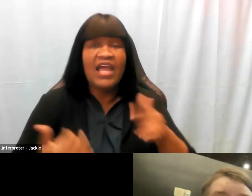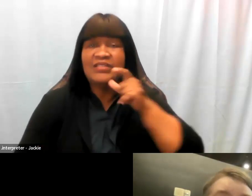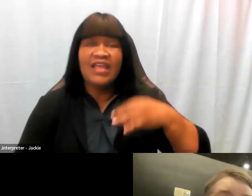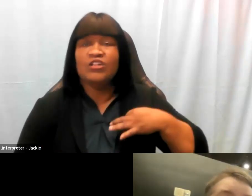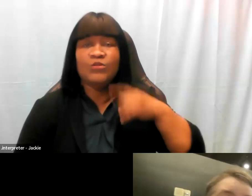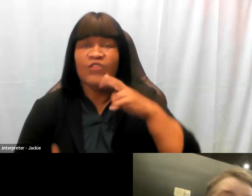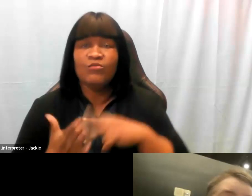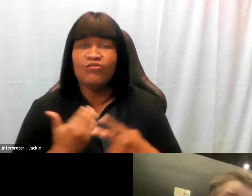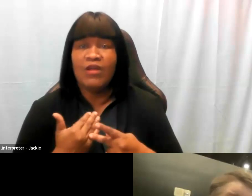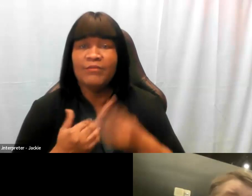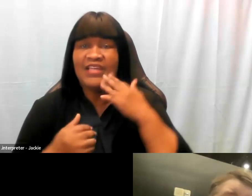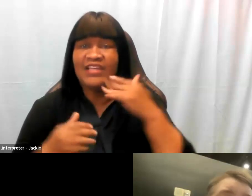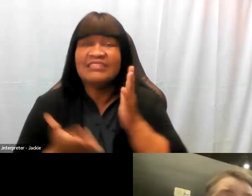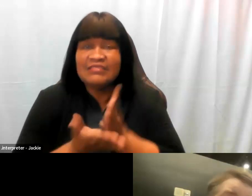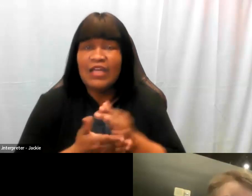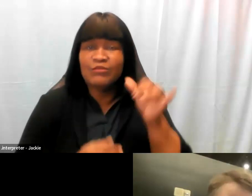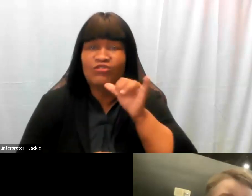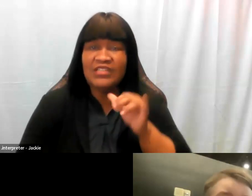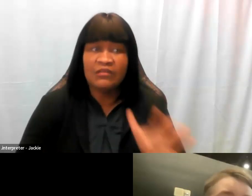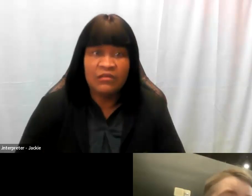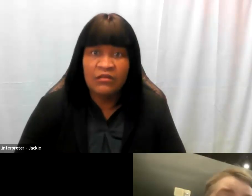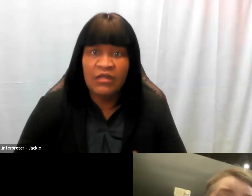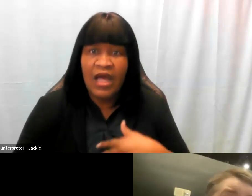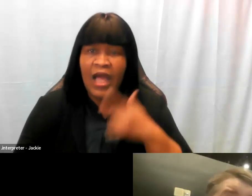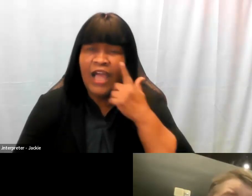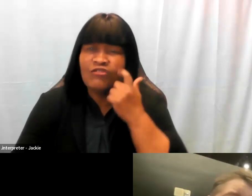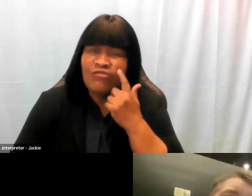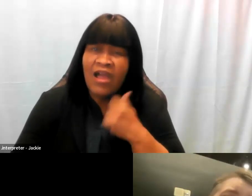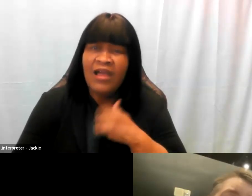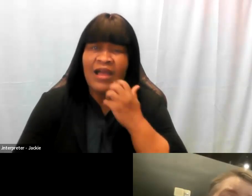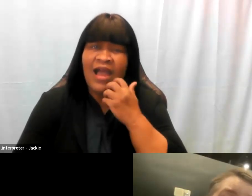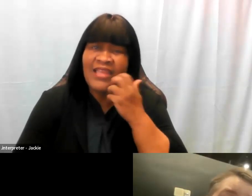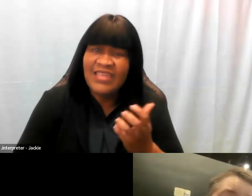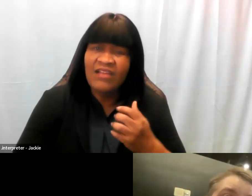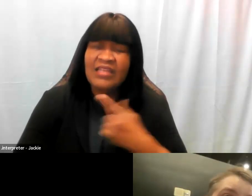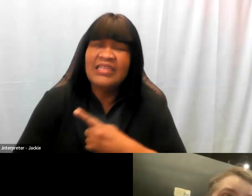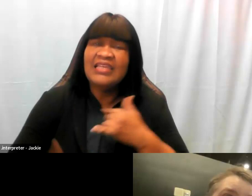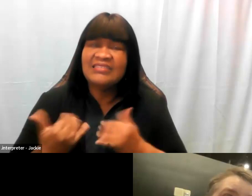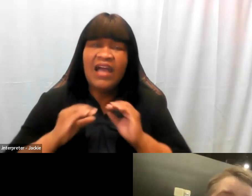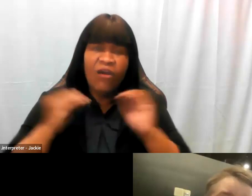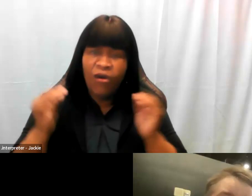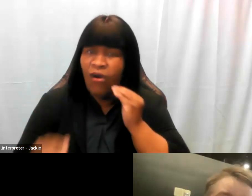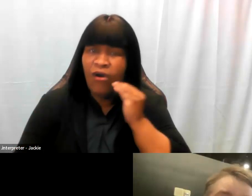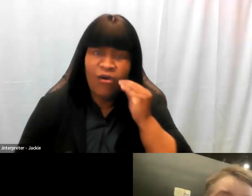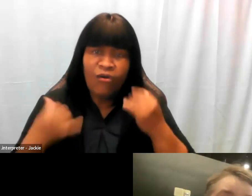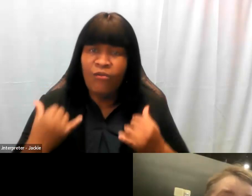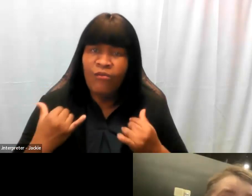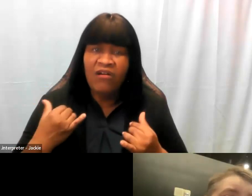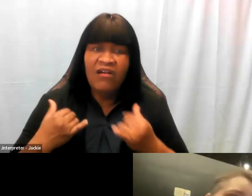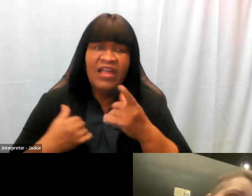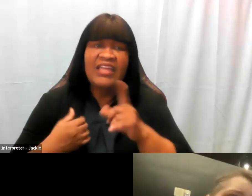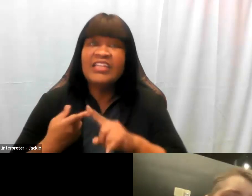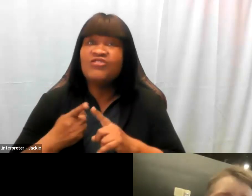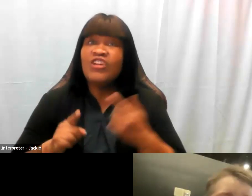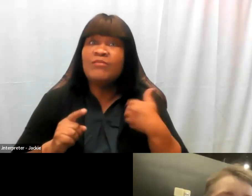program. And I cried and I yelled, and he's homeless now because his friend whose couch he was